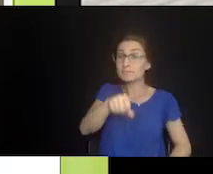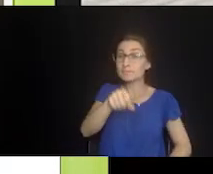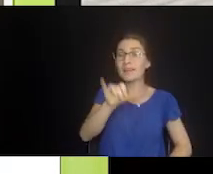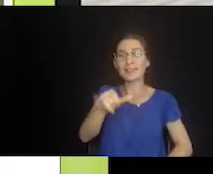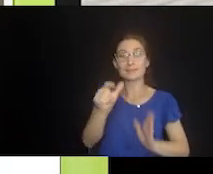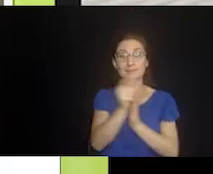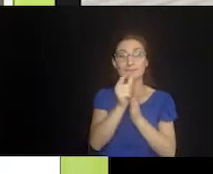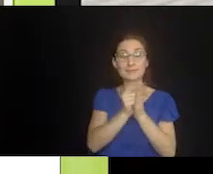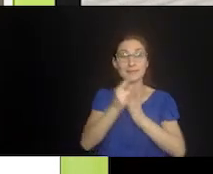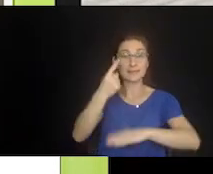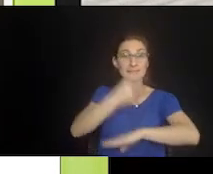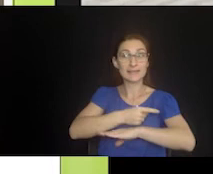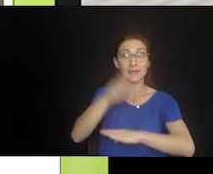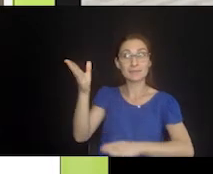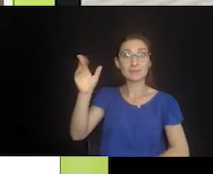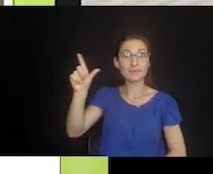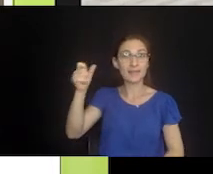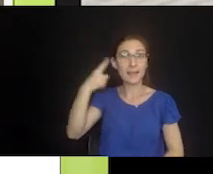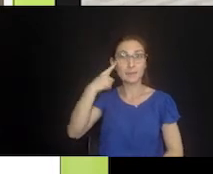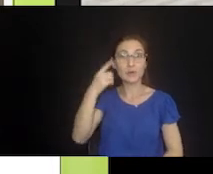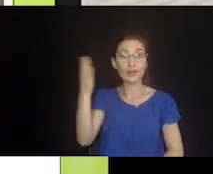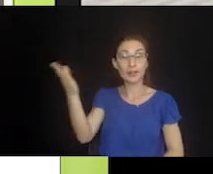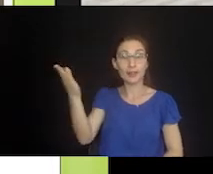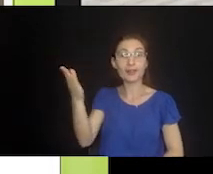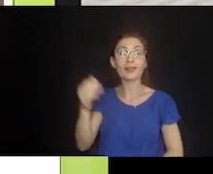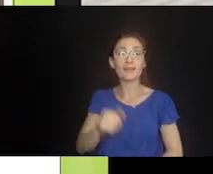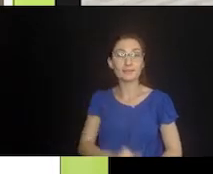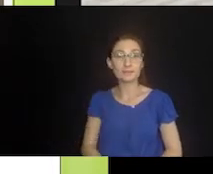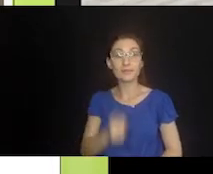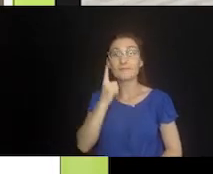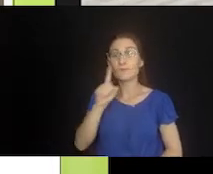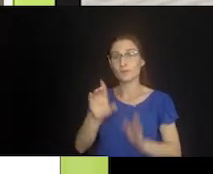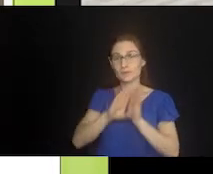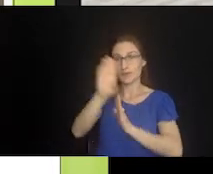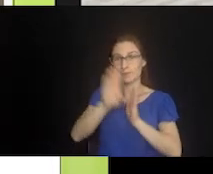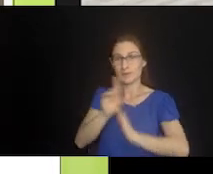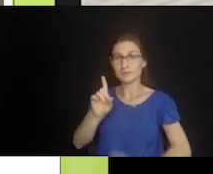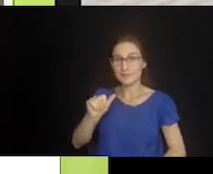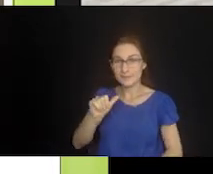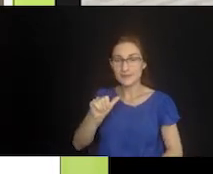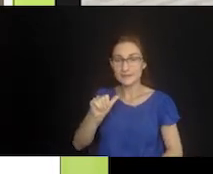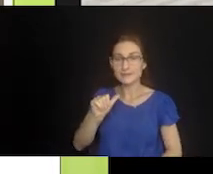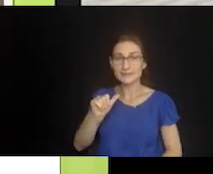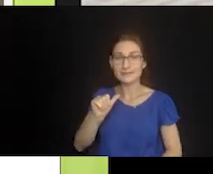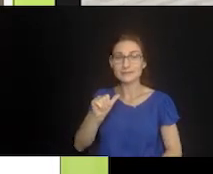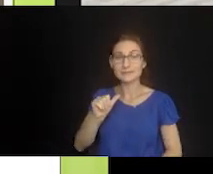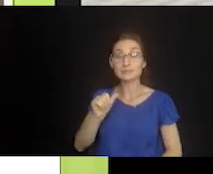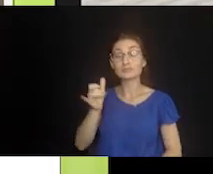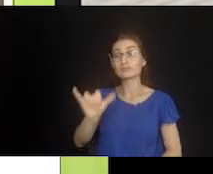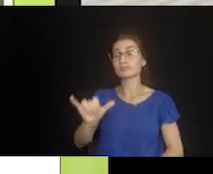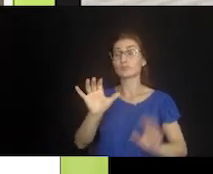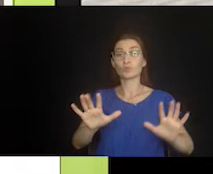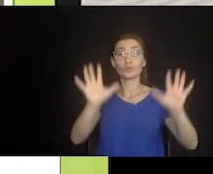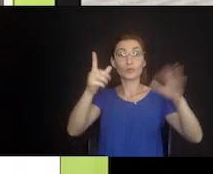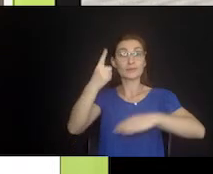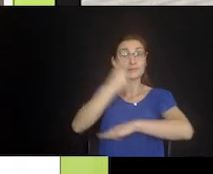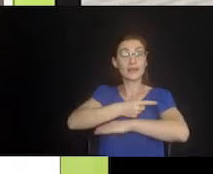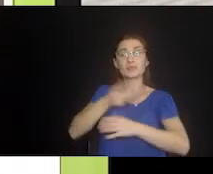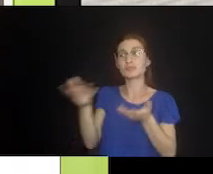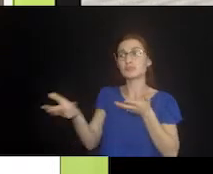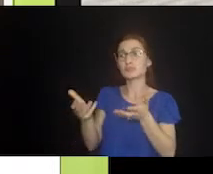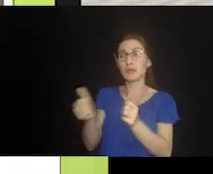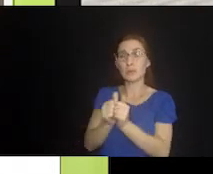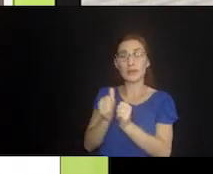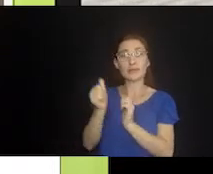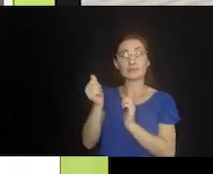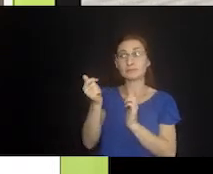that's great. DD Day is a legislative day at the Capitol for people with developmental disabilities, for those of you that don't know.